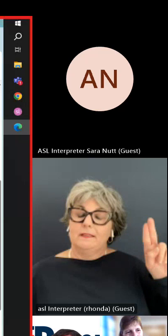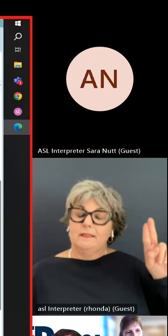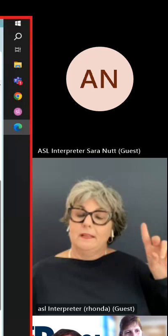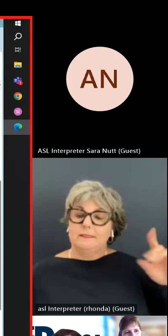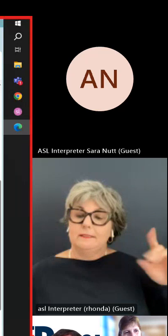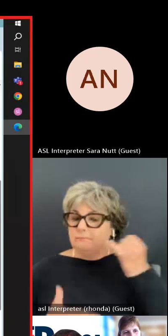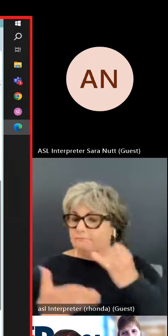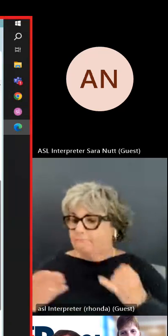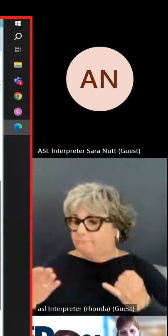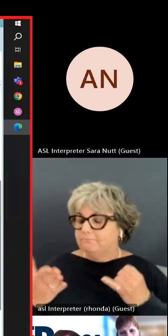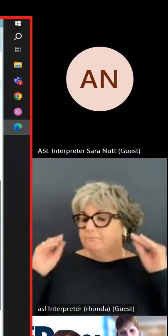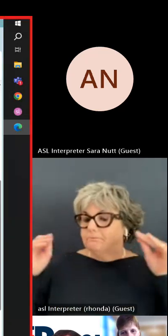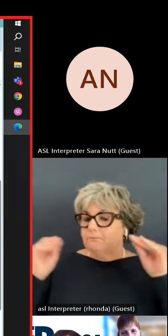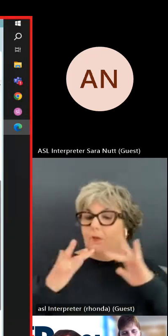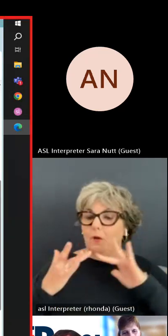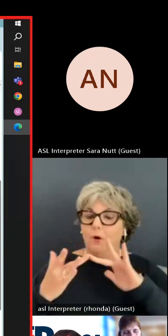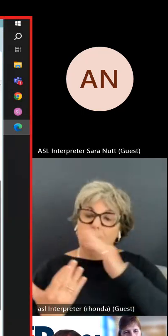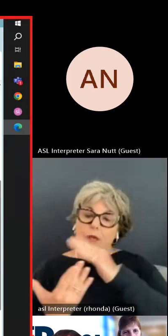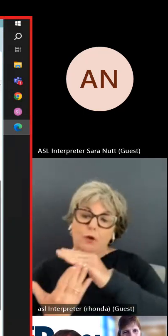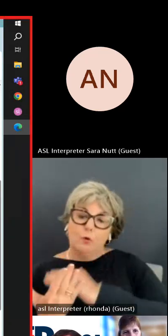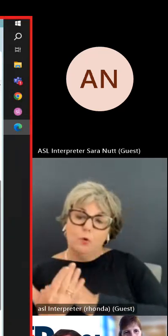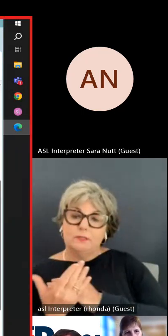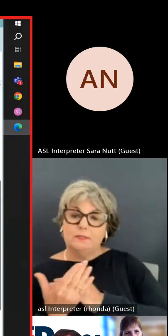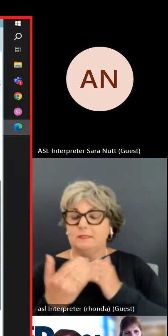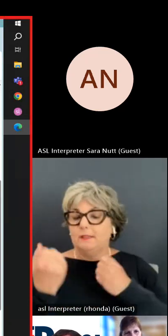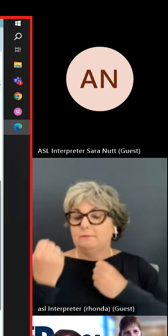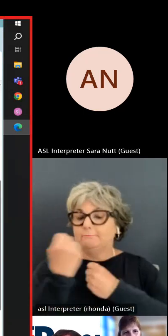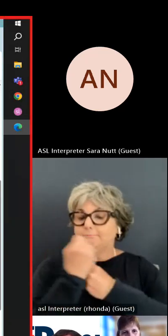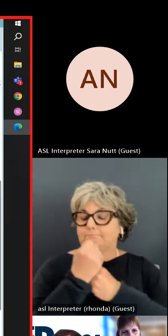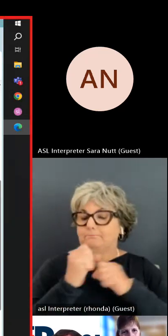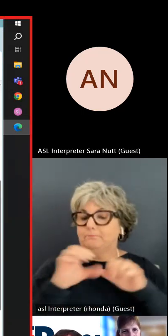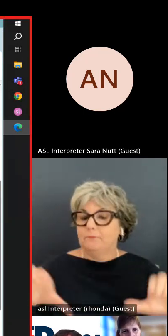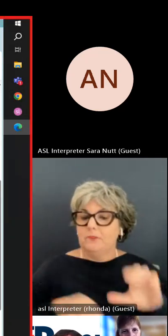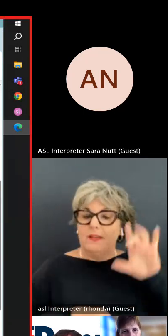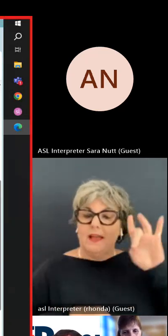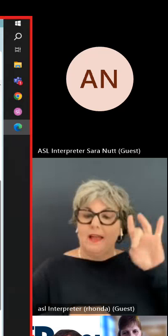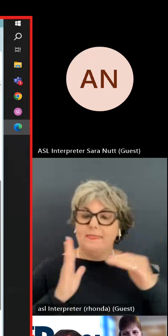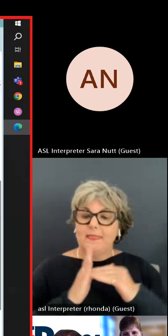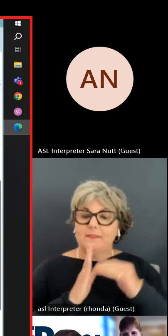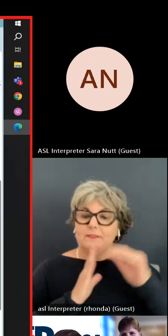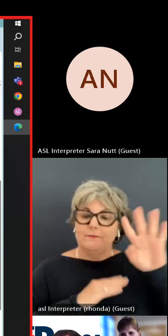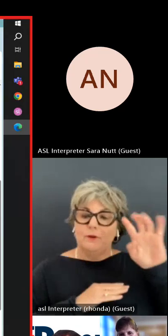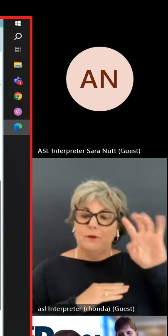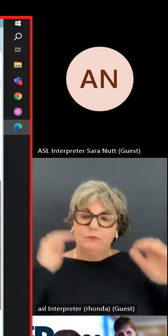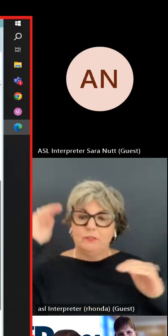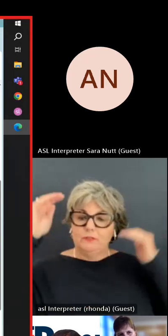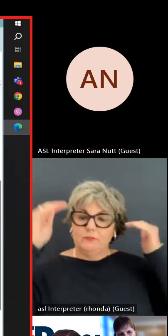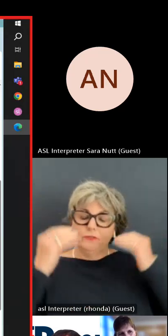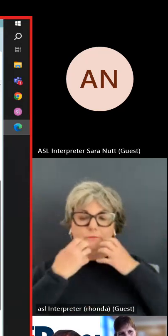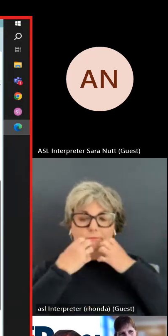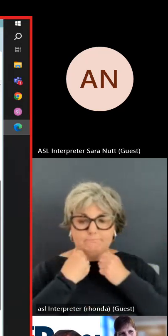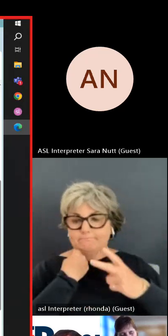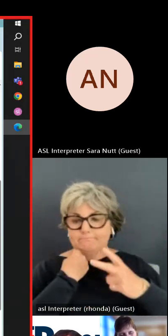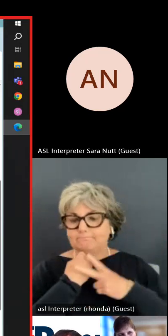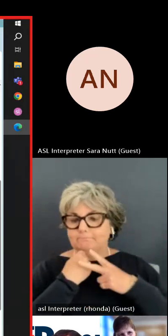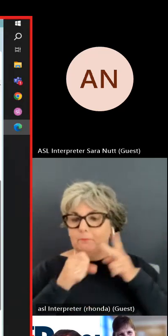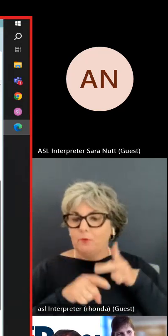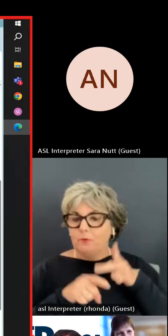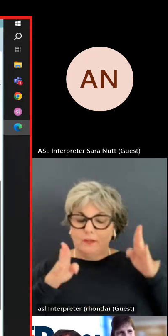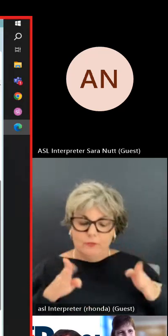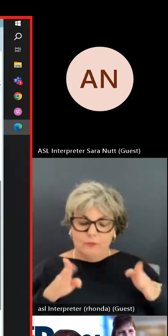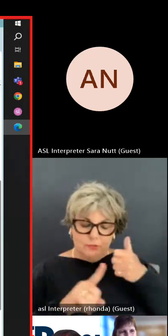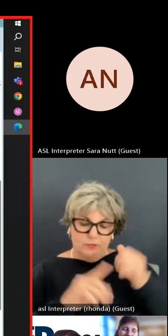and develops online courses and performance support products for 8,400 adult conservation professionals. She is